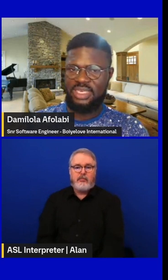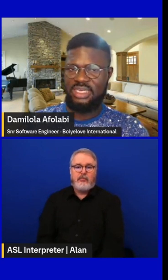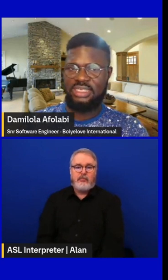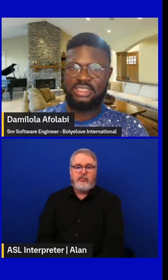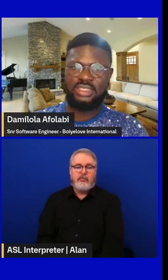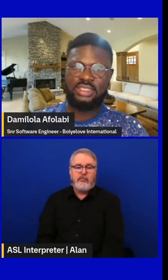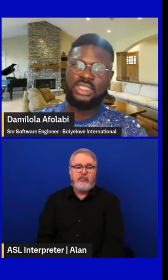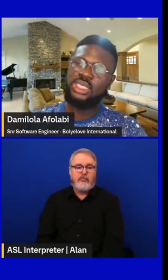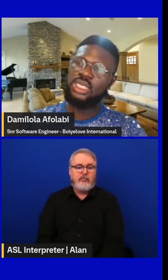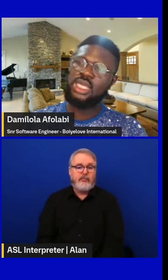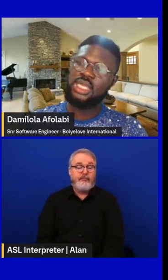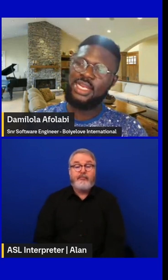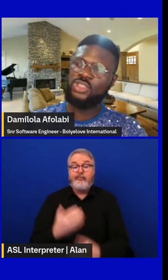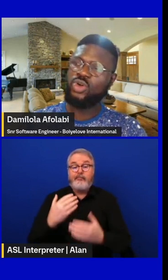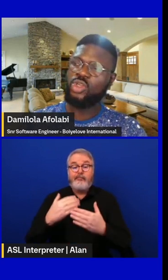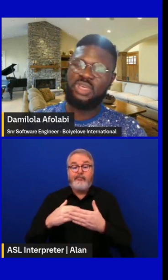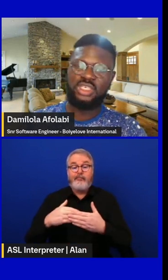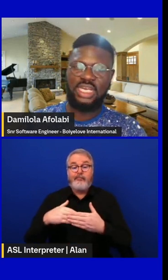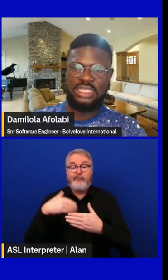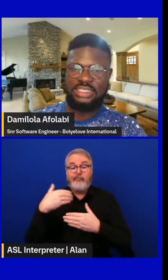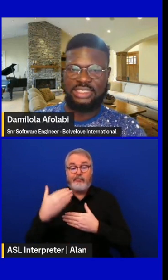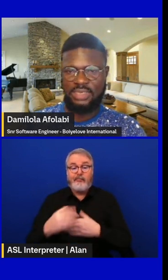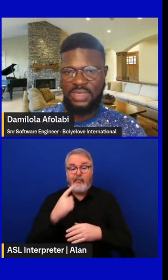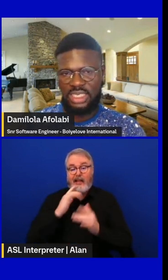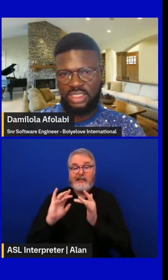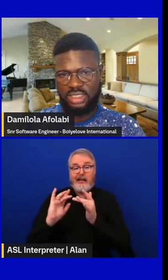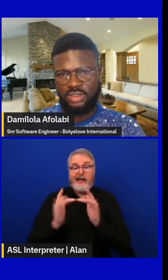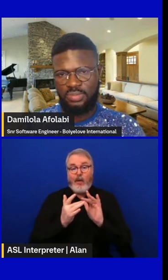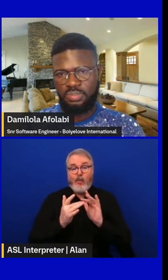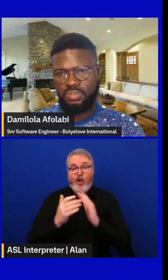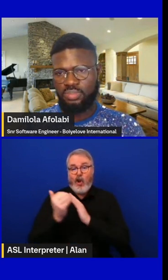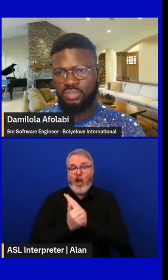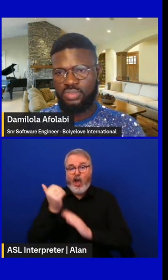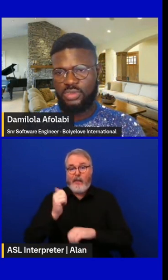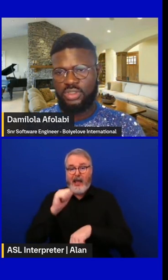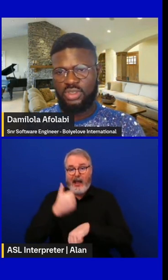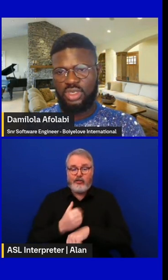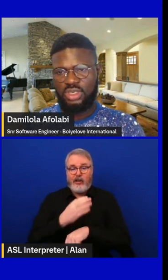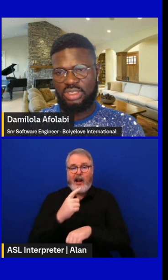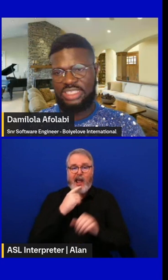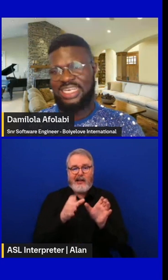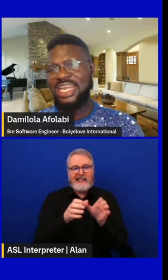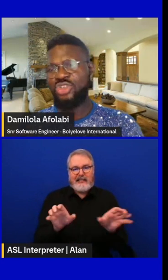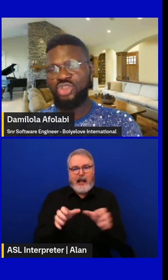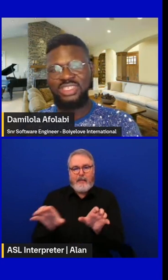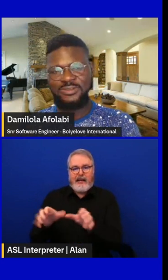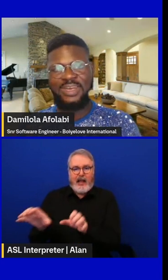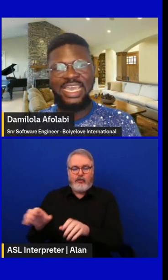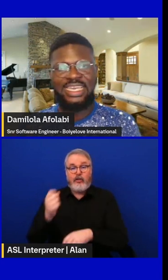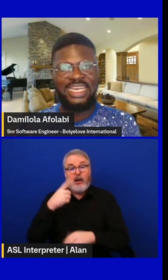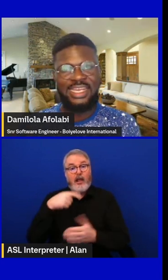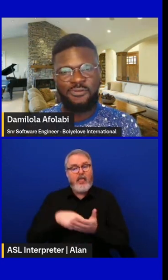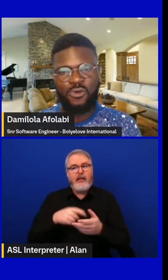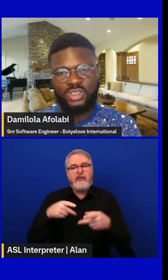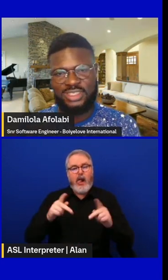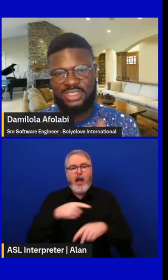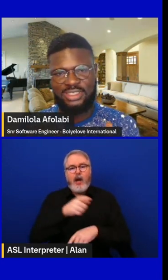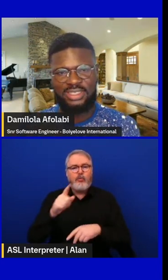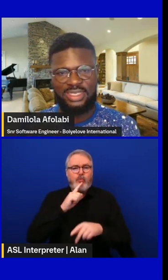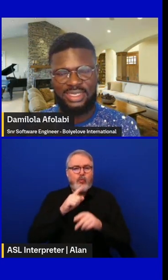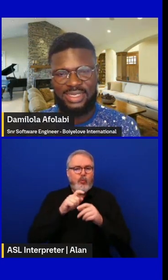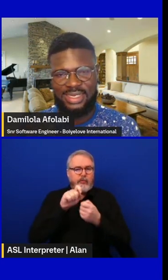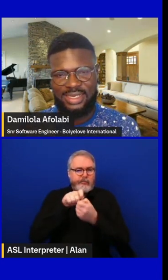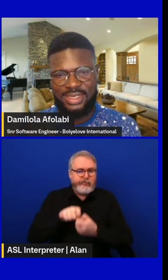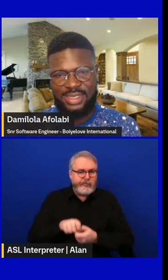Next up is network automation and segmentation. This allows you to define and